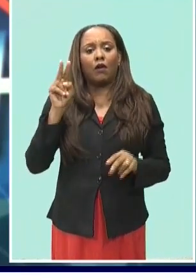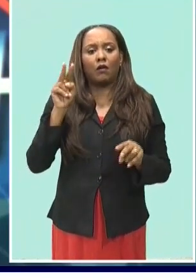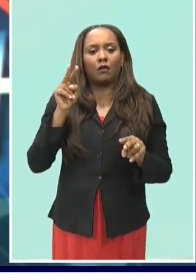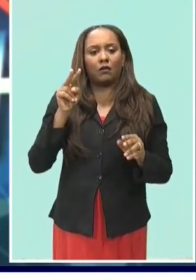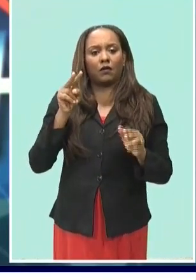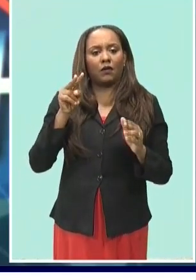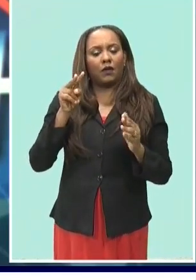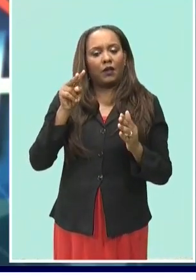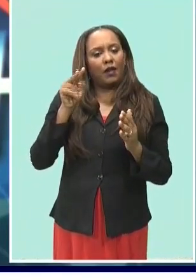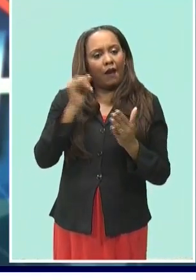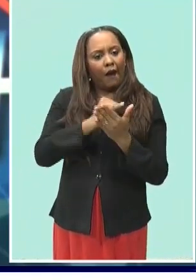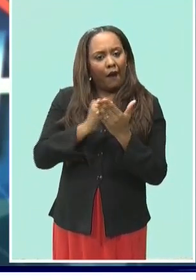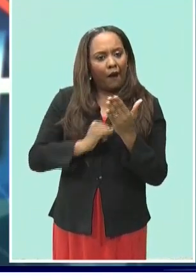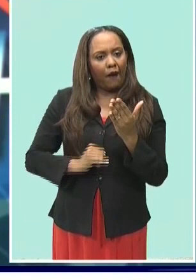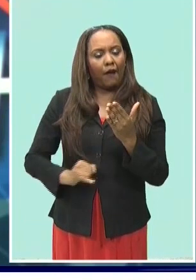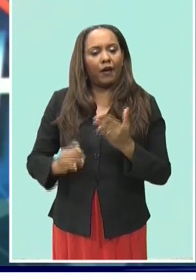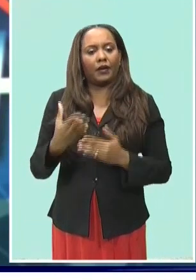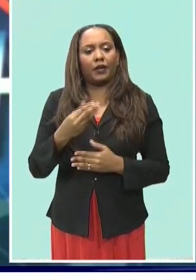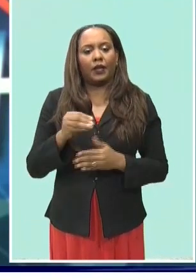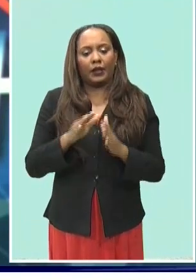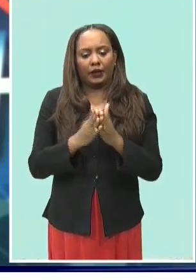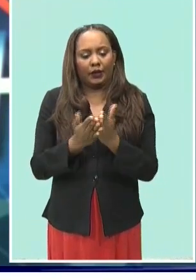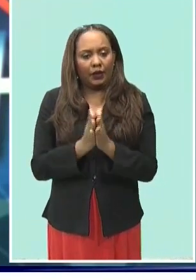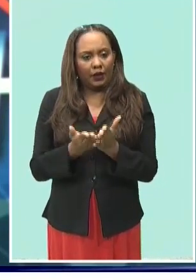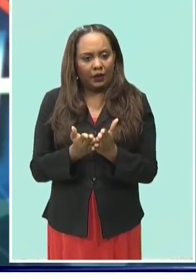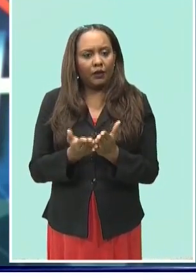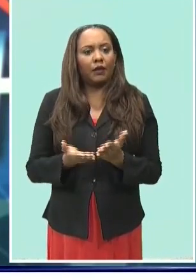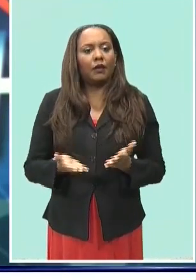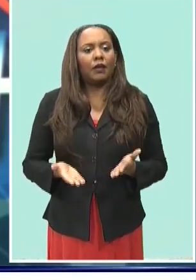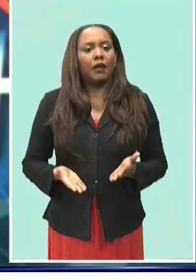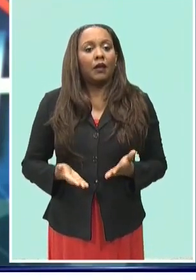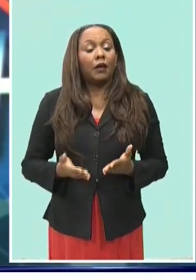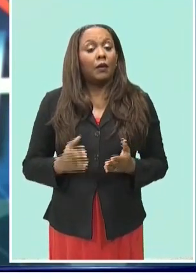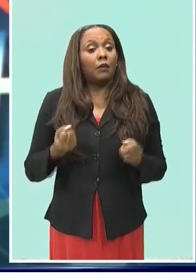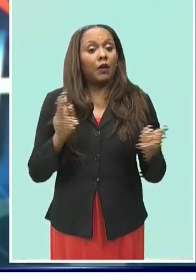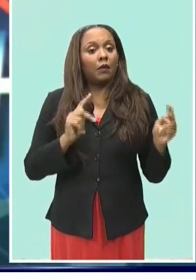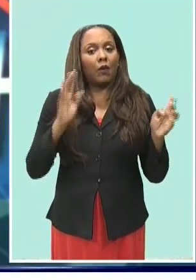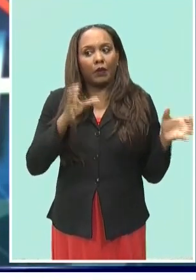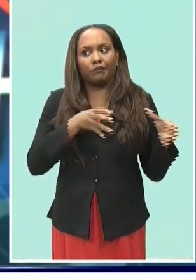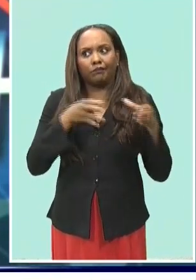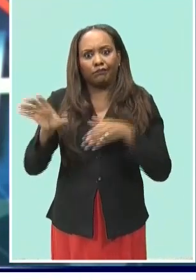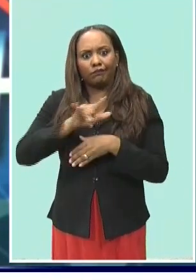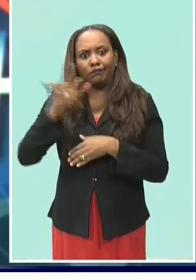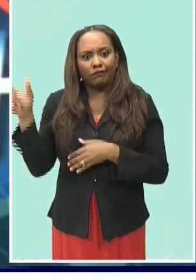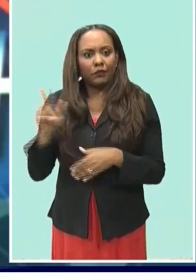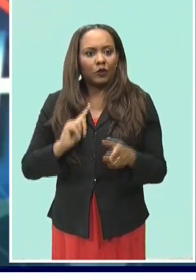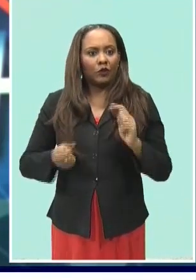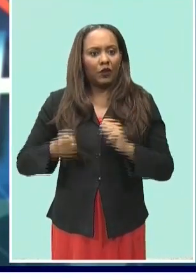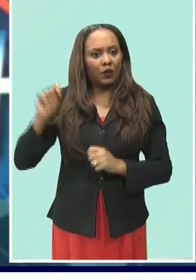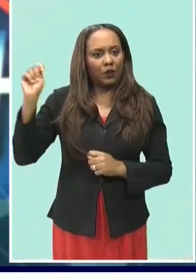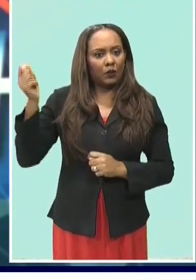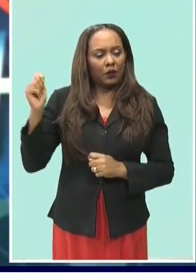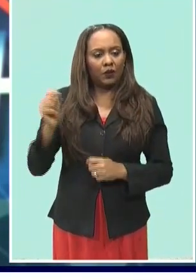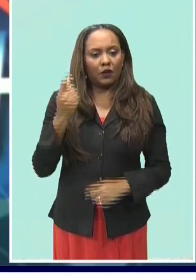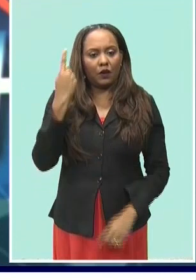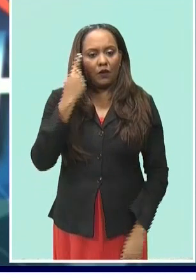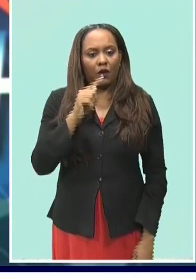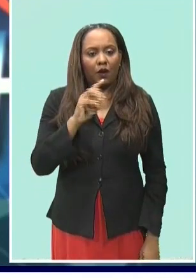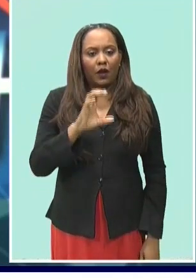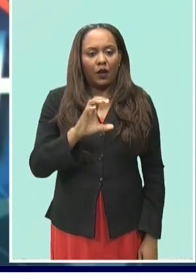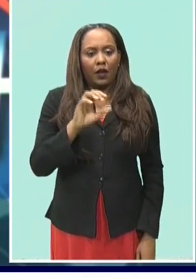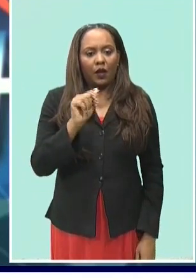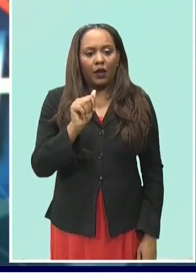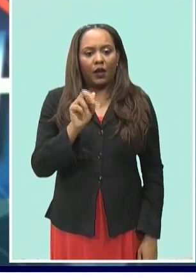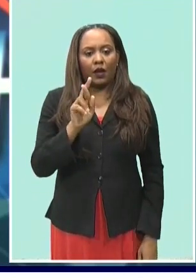Now, many of them will be attending the upcoming CariFesta 14 in Trinidad and Tobago, and they're hoping to benefit tremendously from this